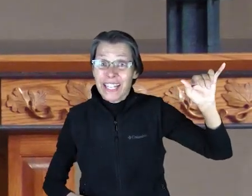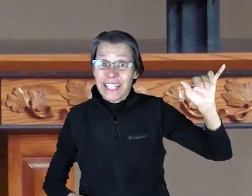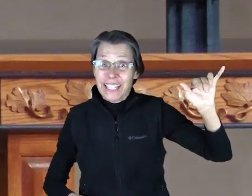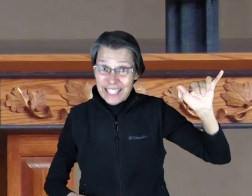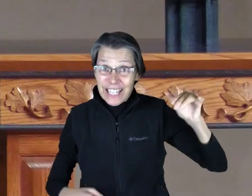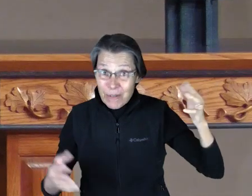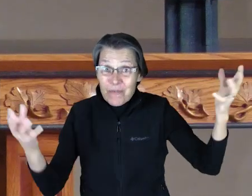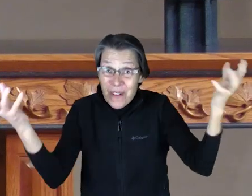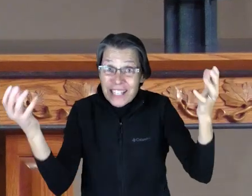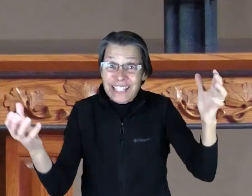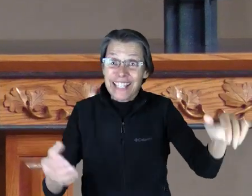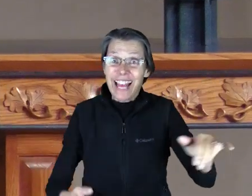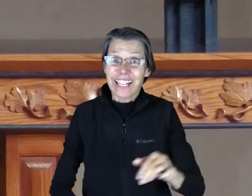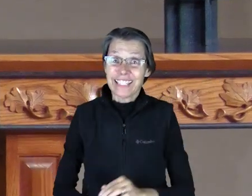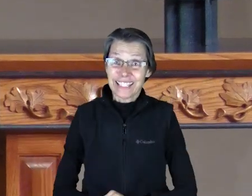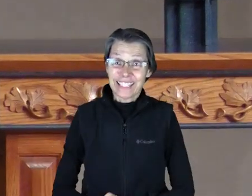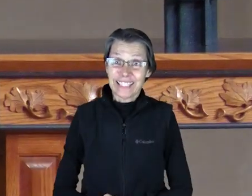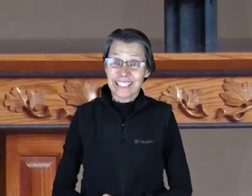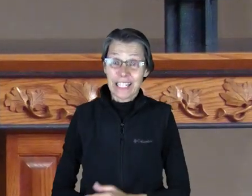Maybe we have some things we need to let go